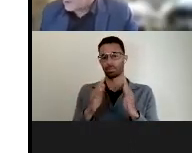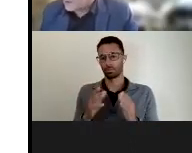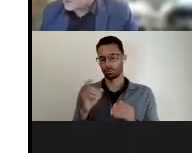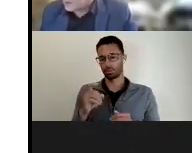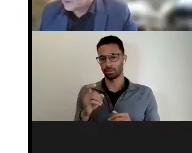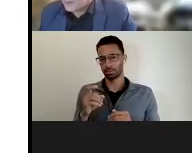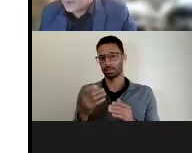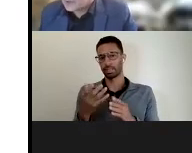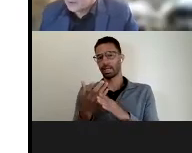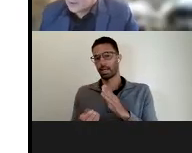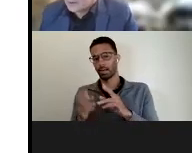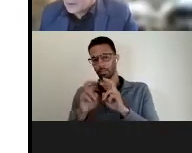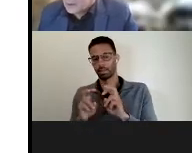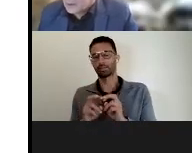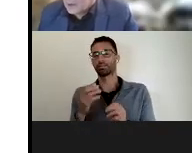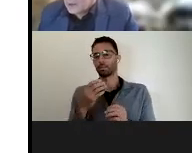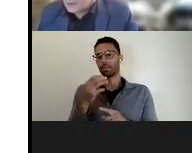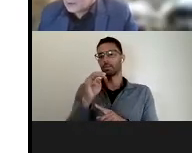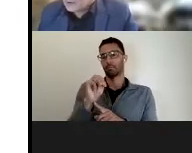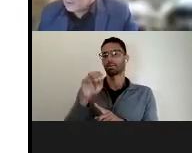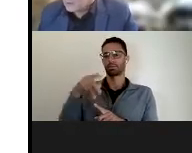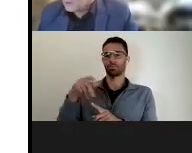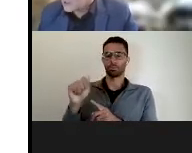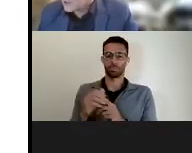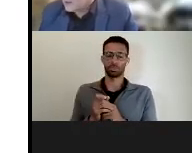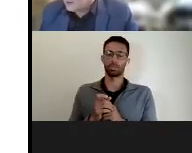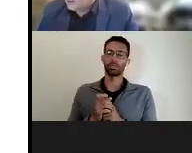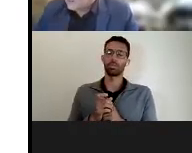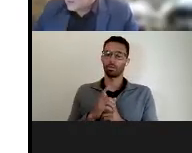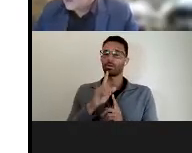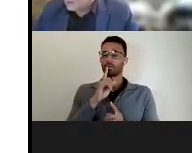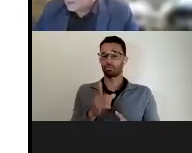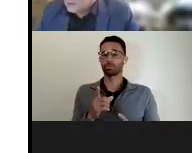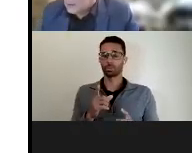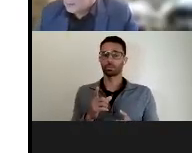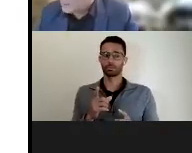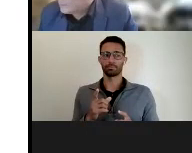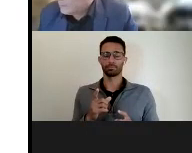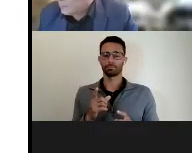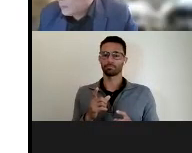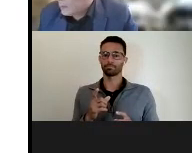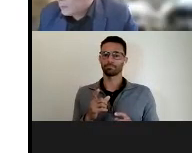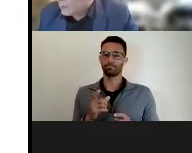gap analysis, and also the master plan. And really appreciate, again, the